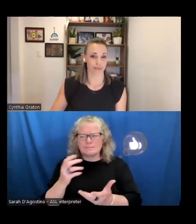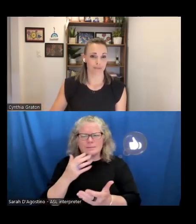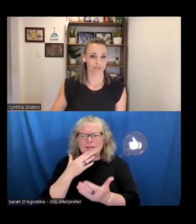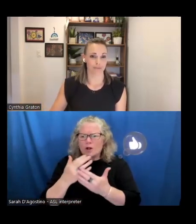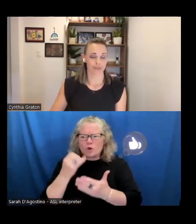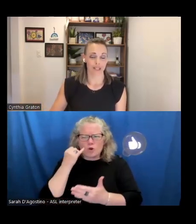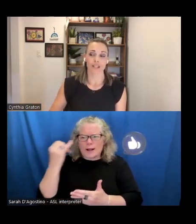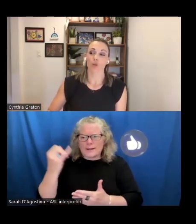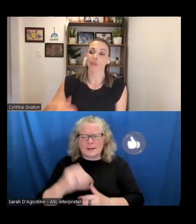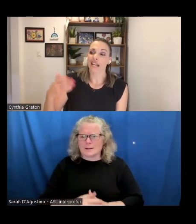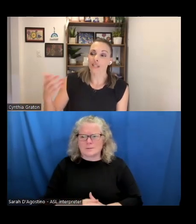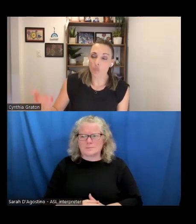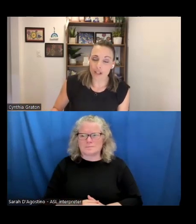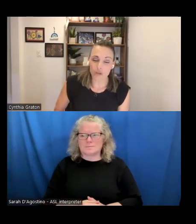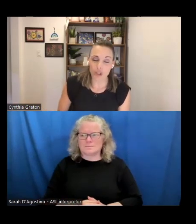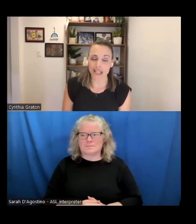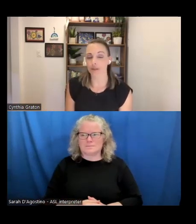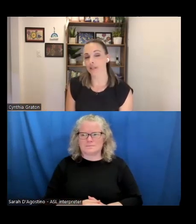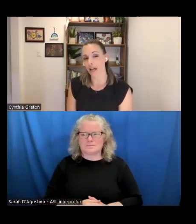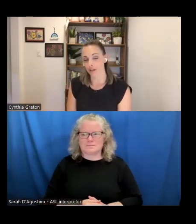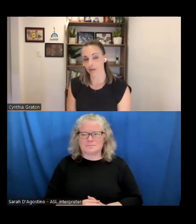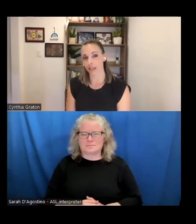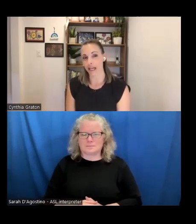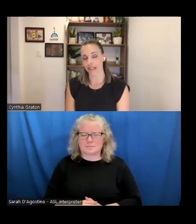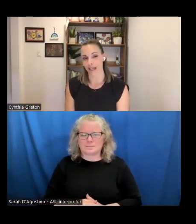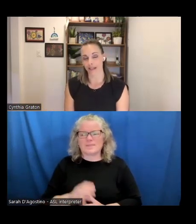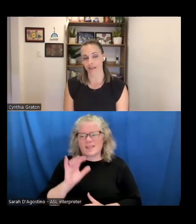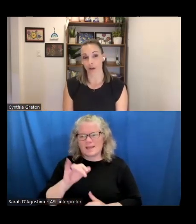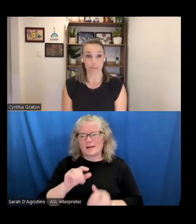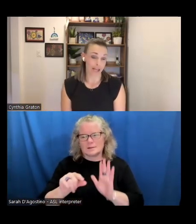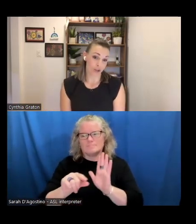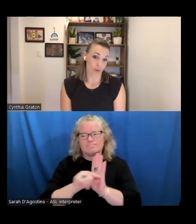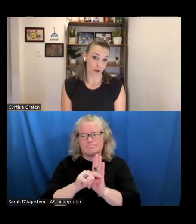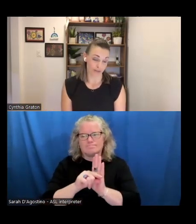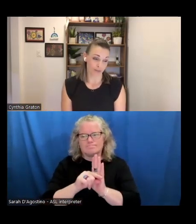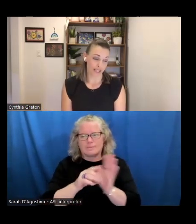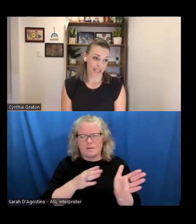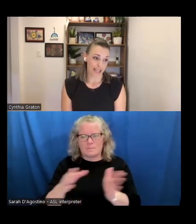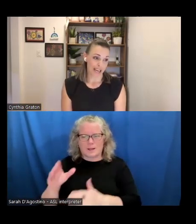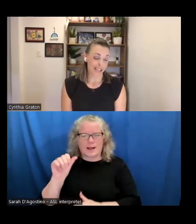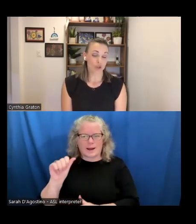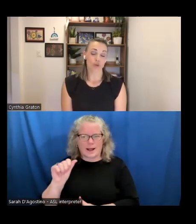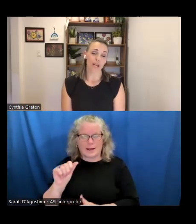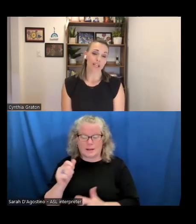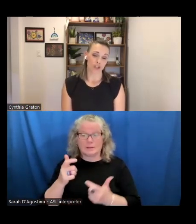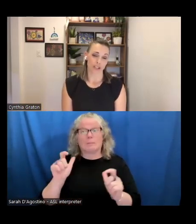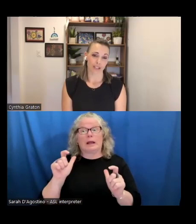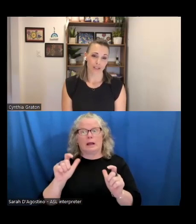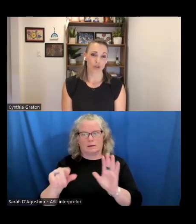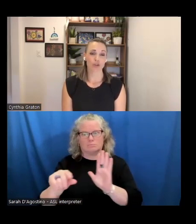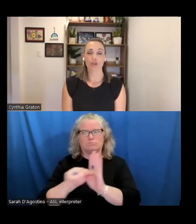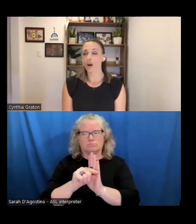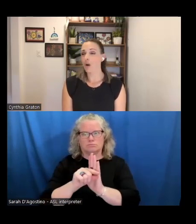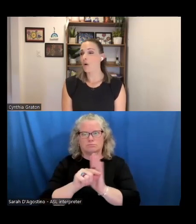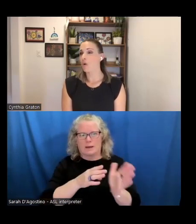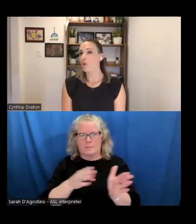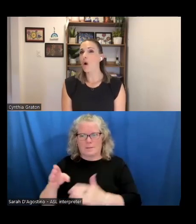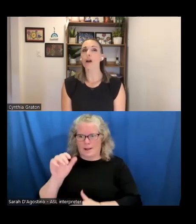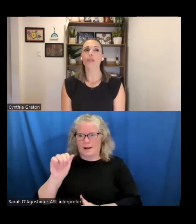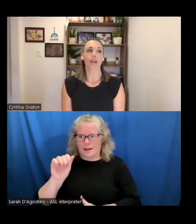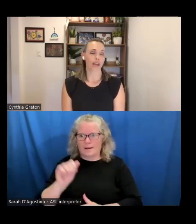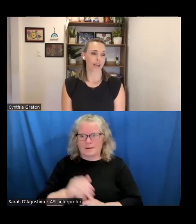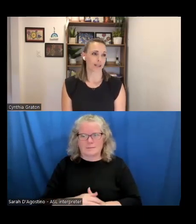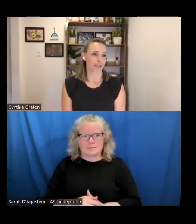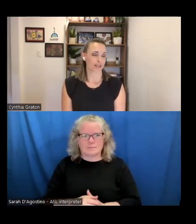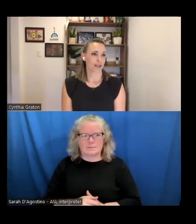idea. So that's one of the downside of plan A, a major one. And strangely, do you know who